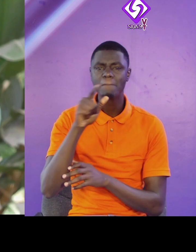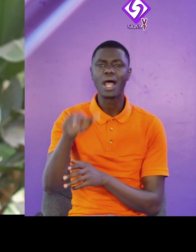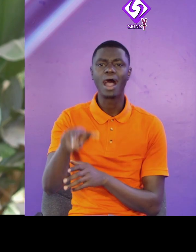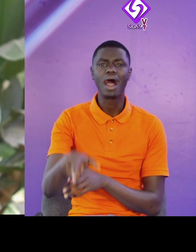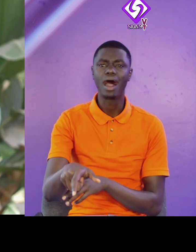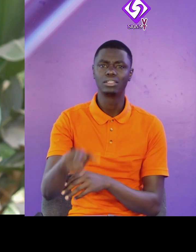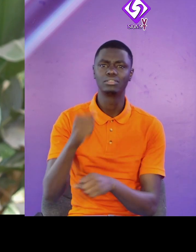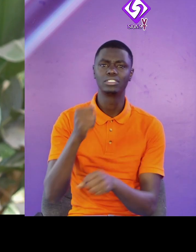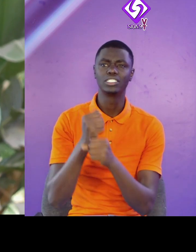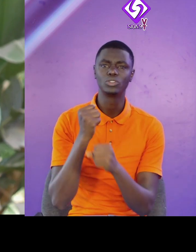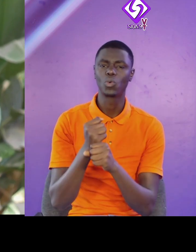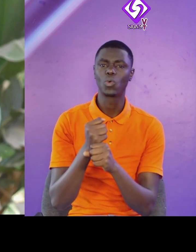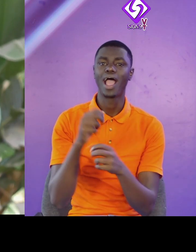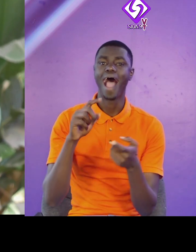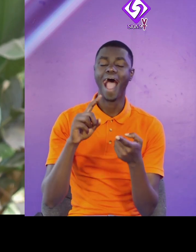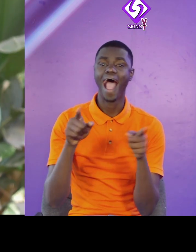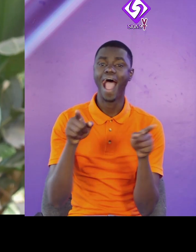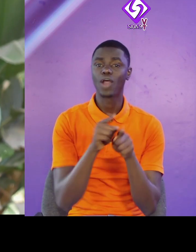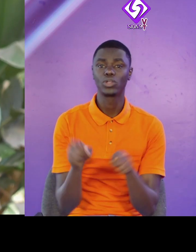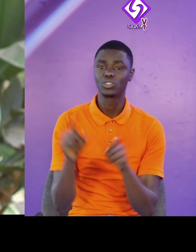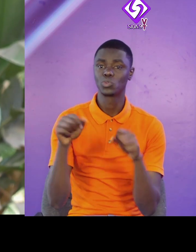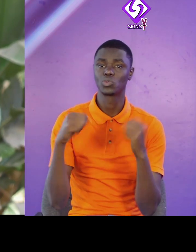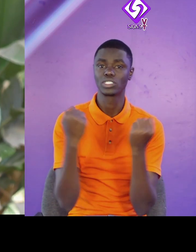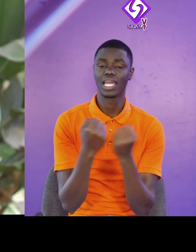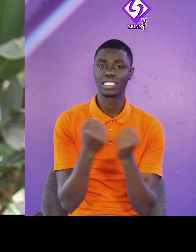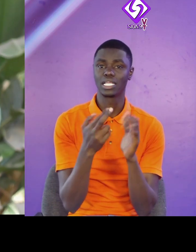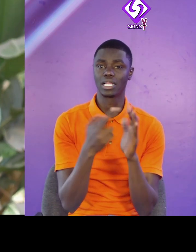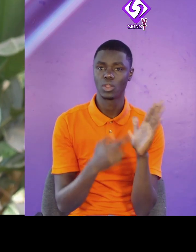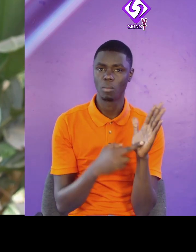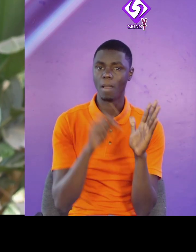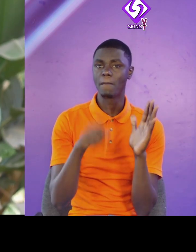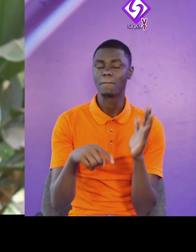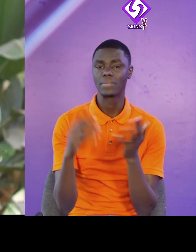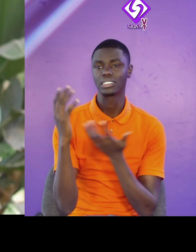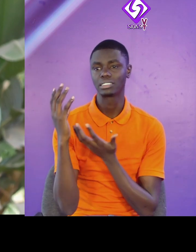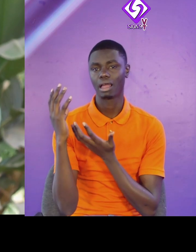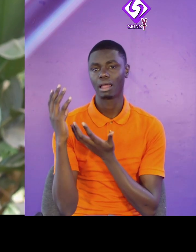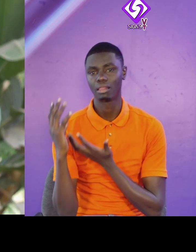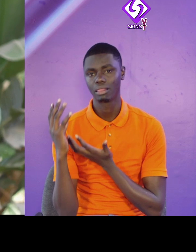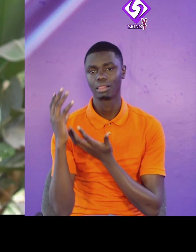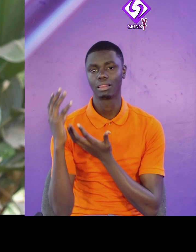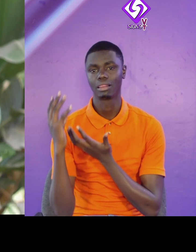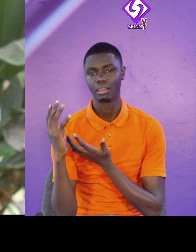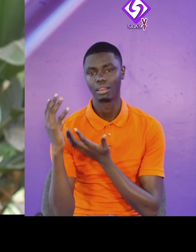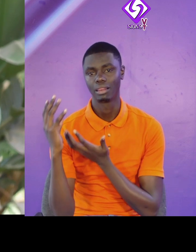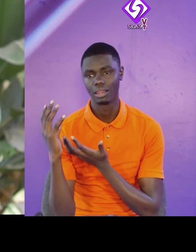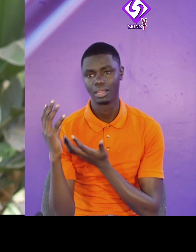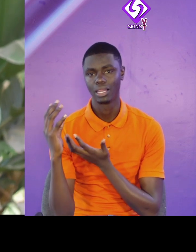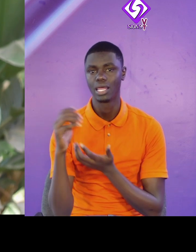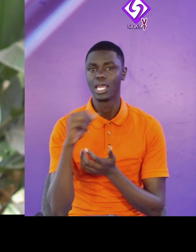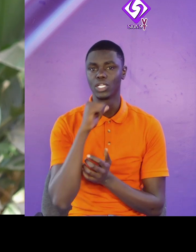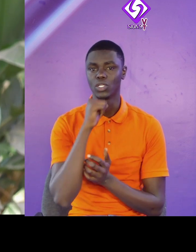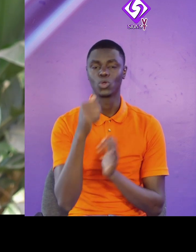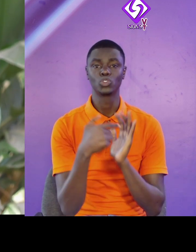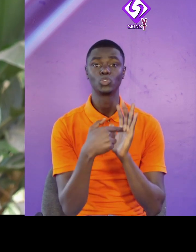according to the societal norms. You have to bear all these burdens and not really show any signs